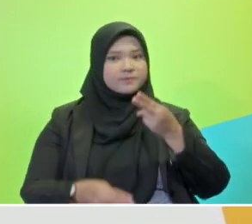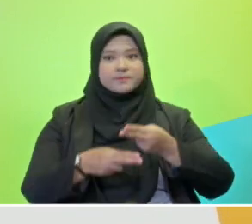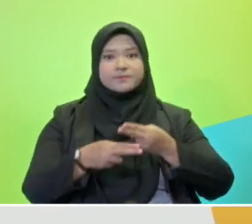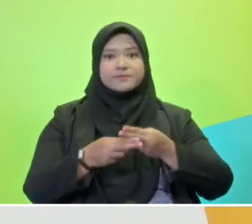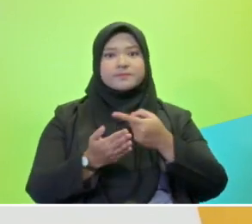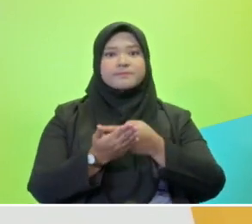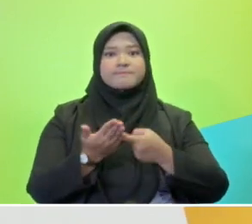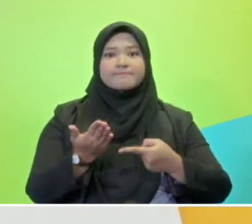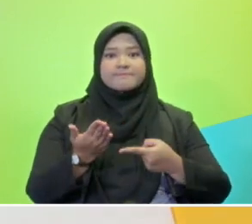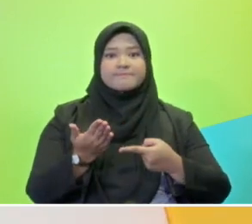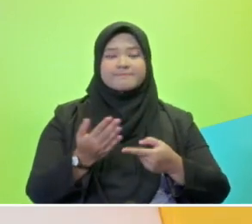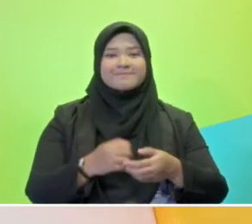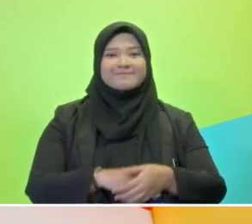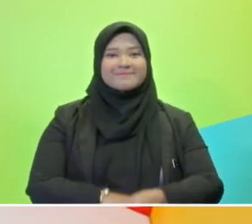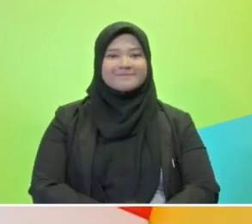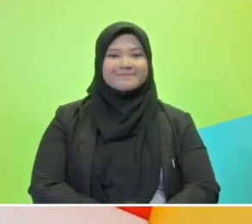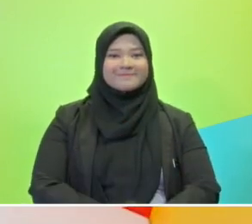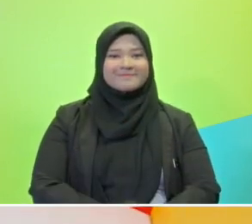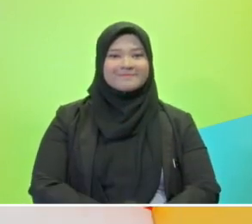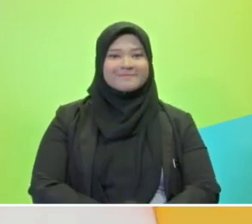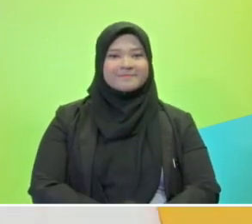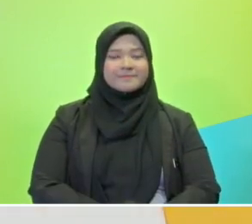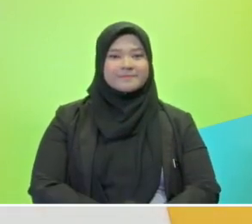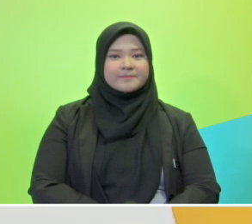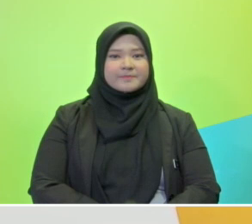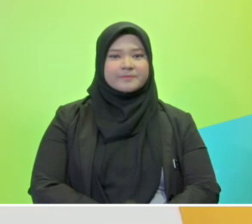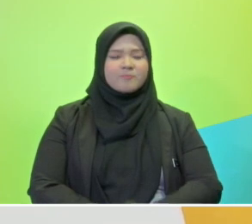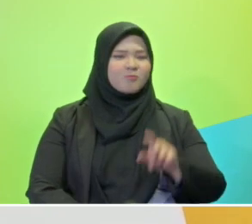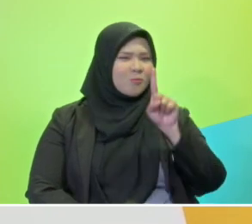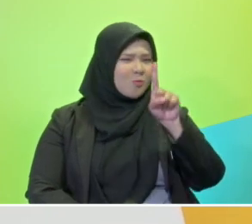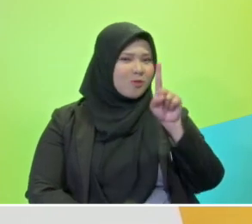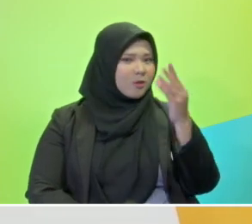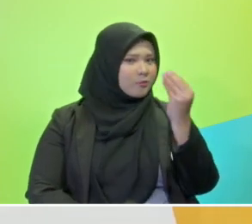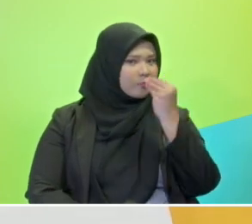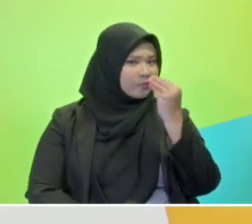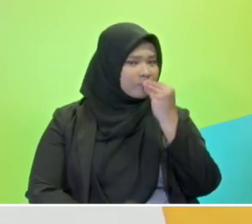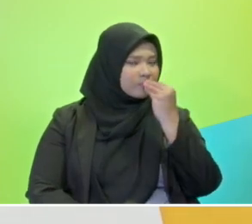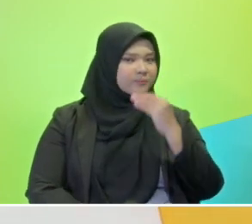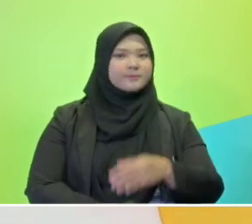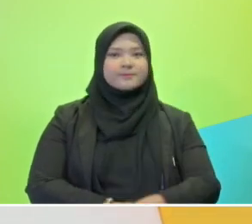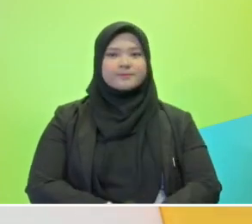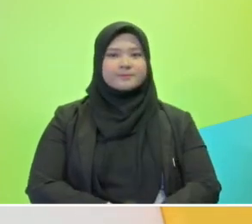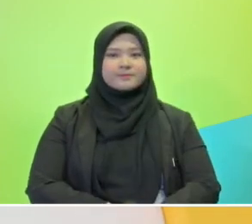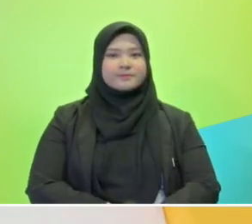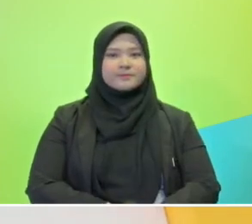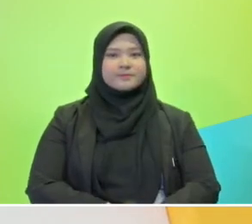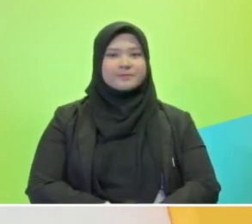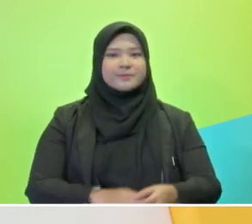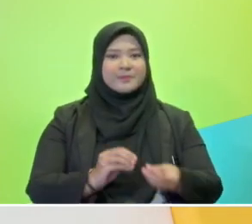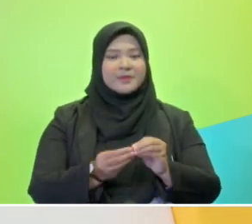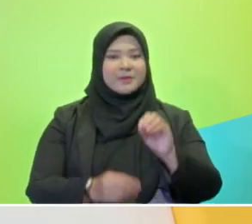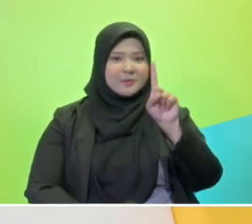food? Name us at least one food. One food. One food. From the third line, Mirza. Pizza.